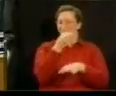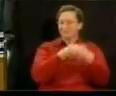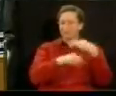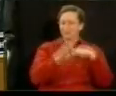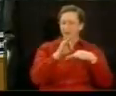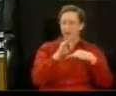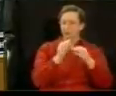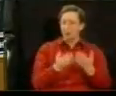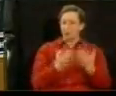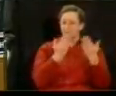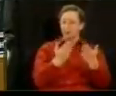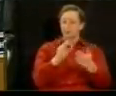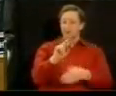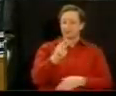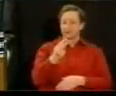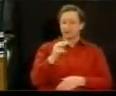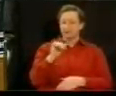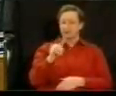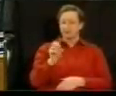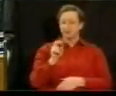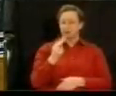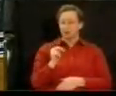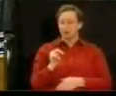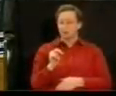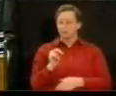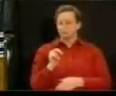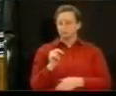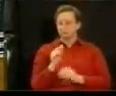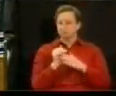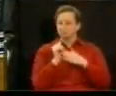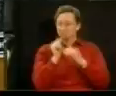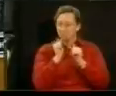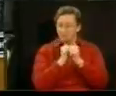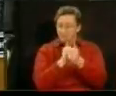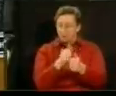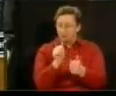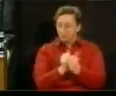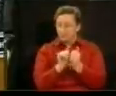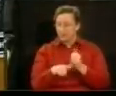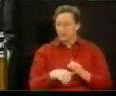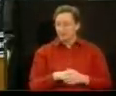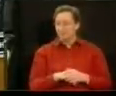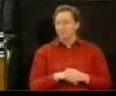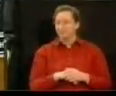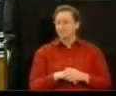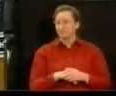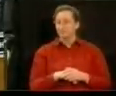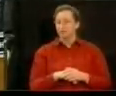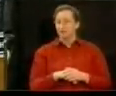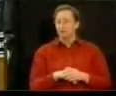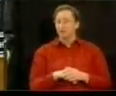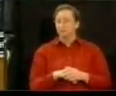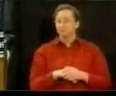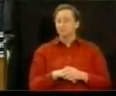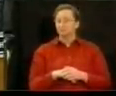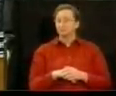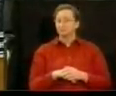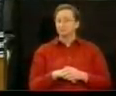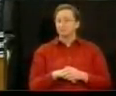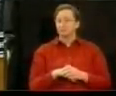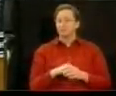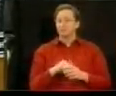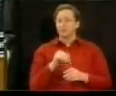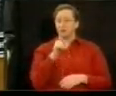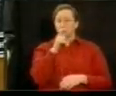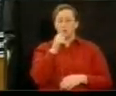secondly, John, I think, sort of went along with that, except to lead out the non-binding referendum. Who's got a